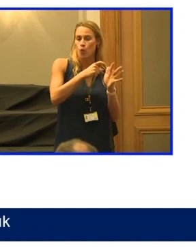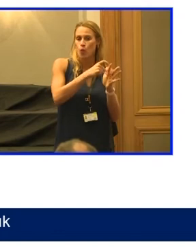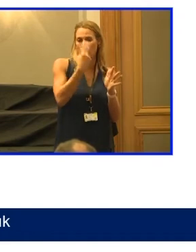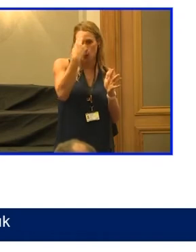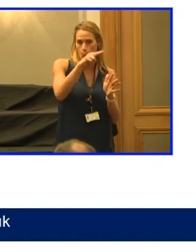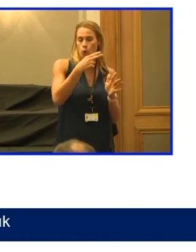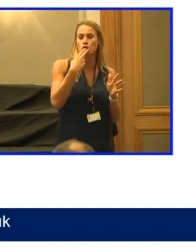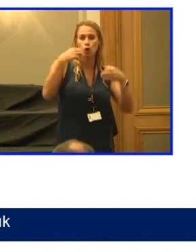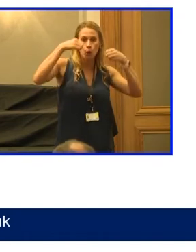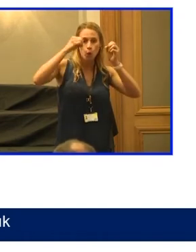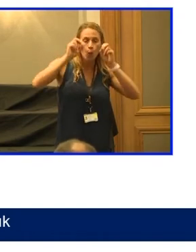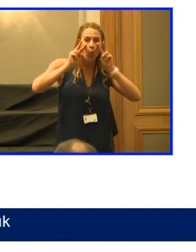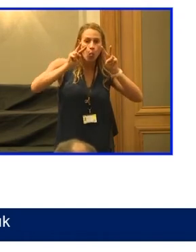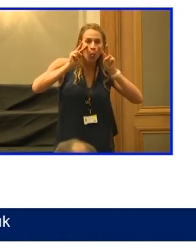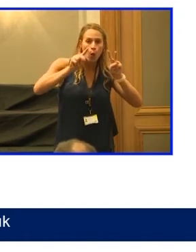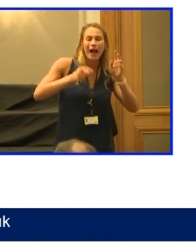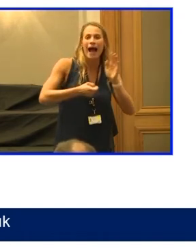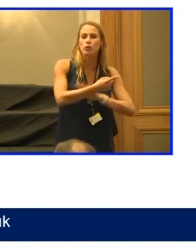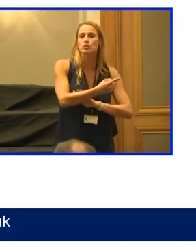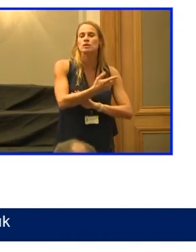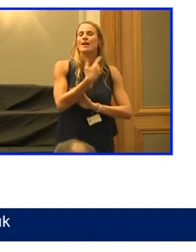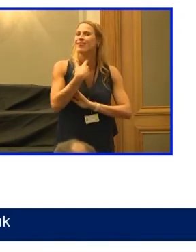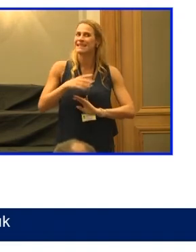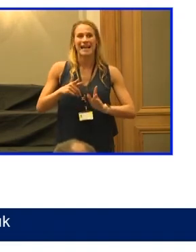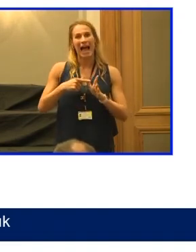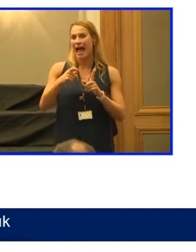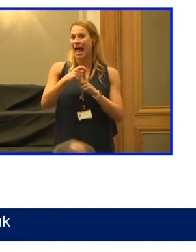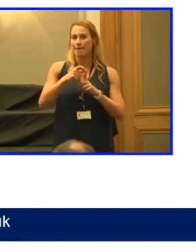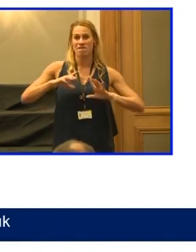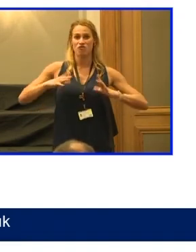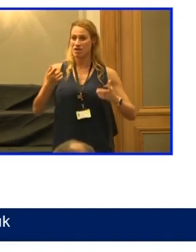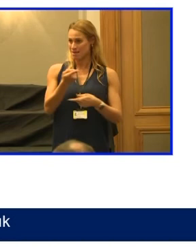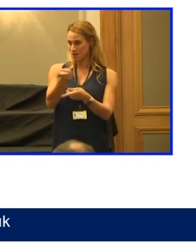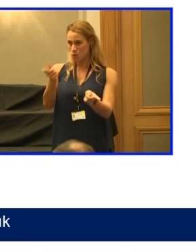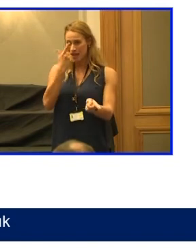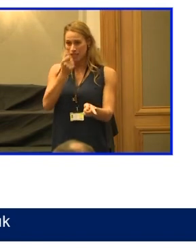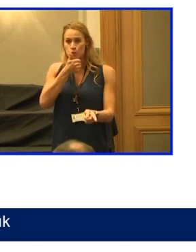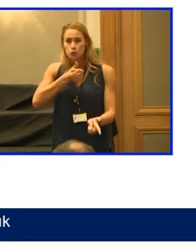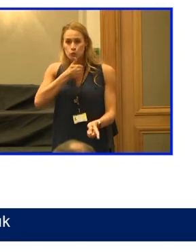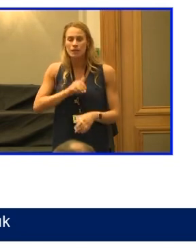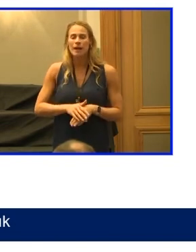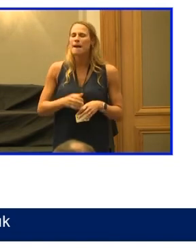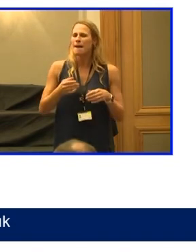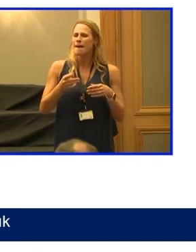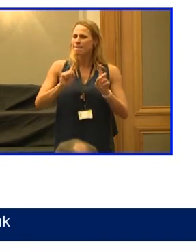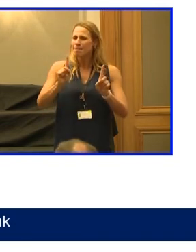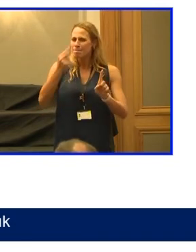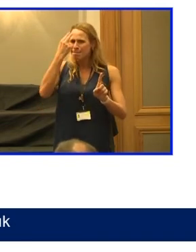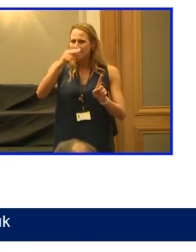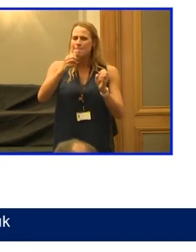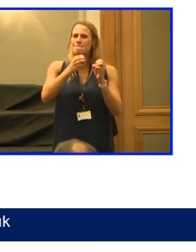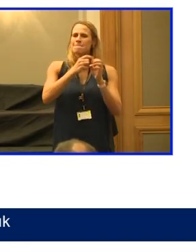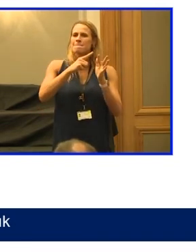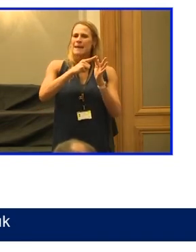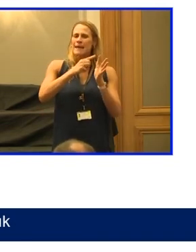Both of these services, both these apps are free. Okay, so again, that's something for anyone who wants to use that. But Be My Eyes is